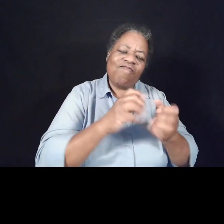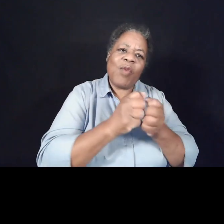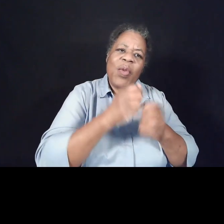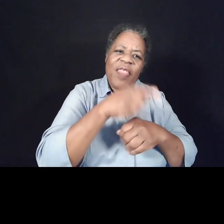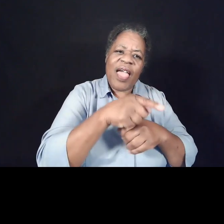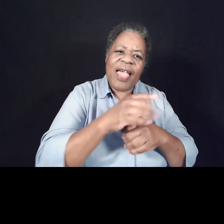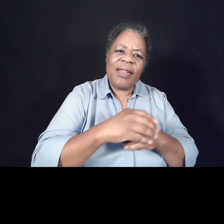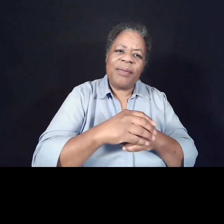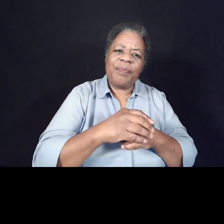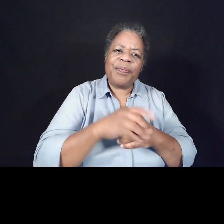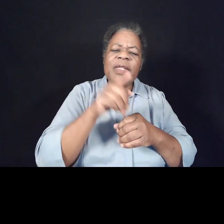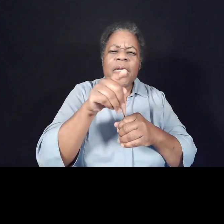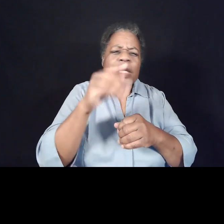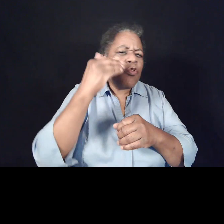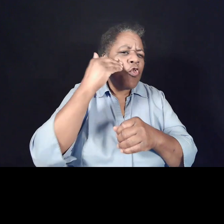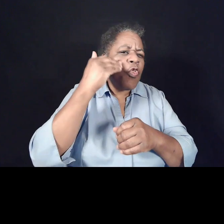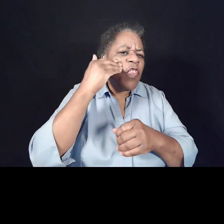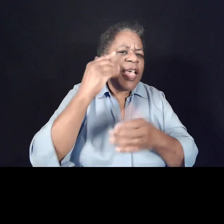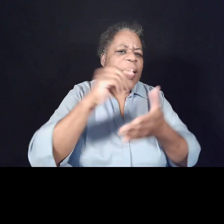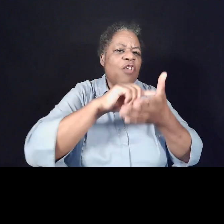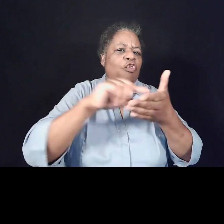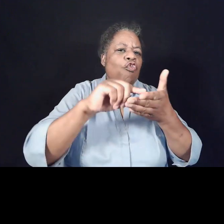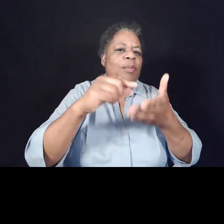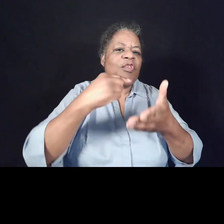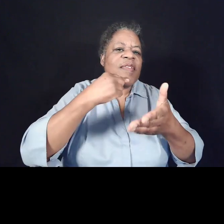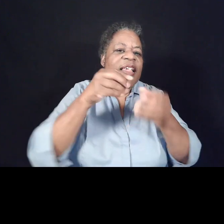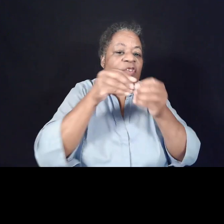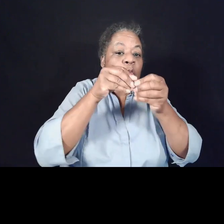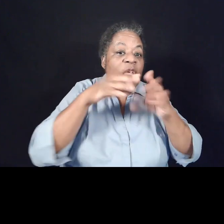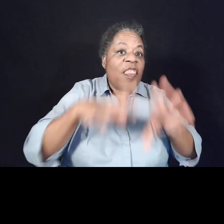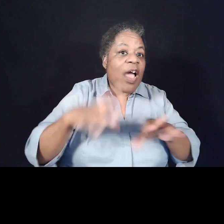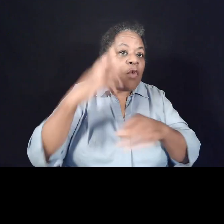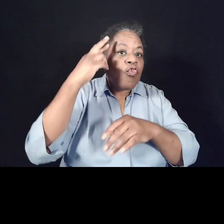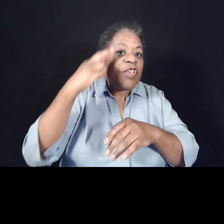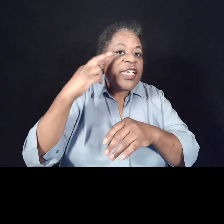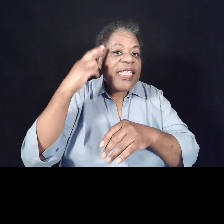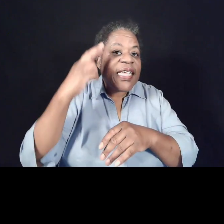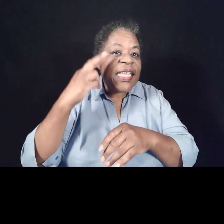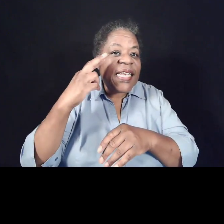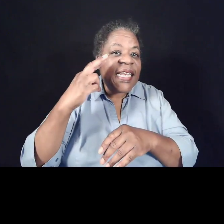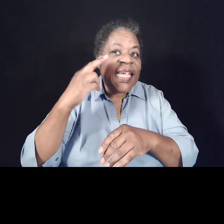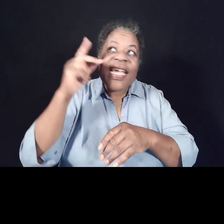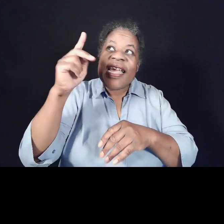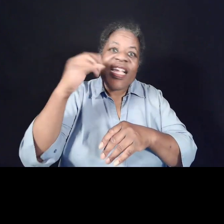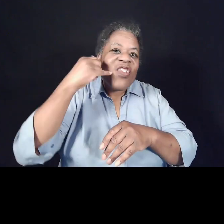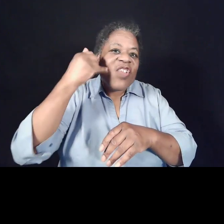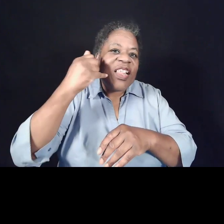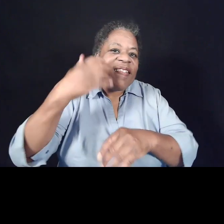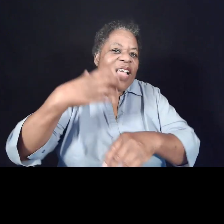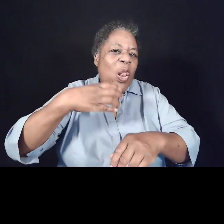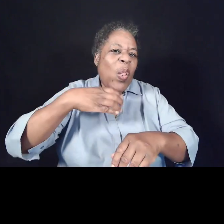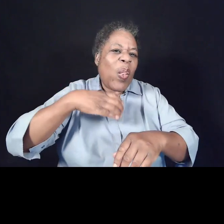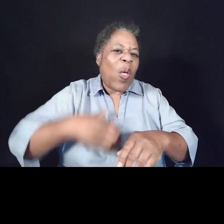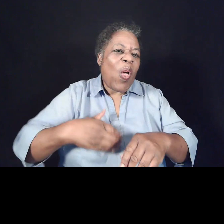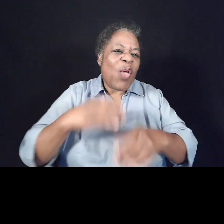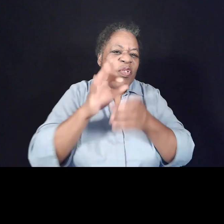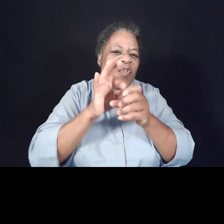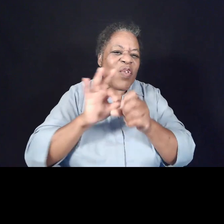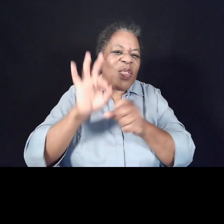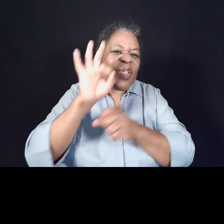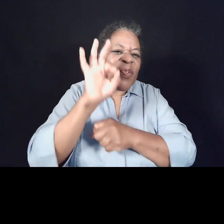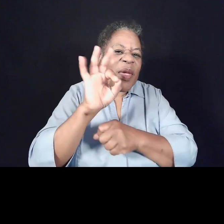Or do you think scripture says without reason that he jealously longs for the spirit he